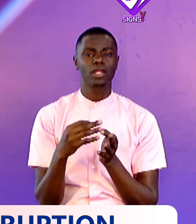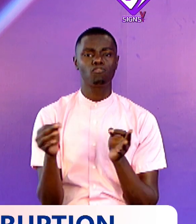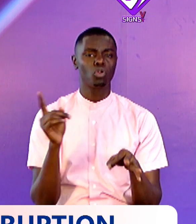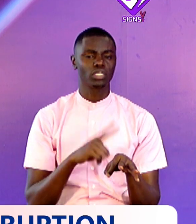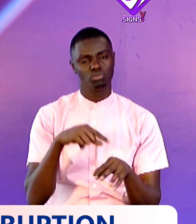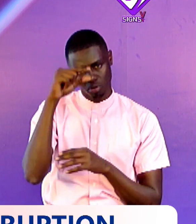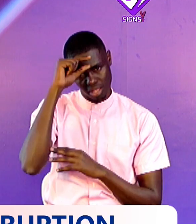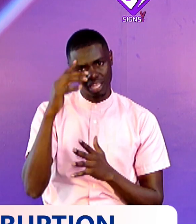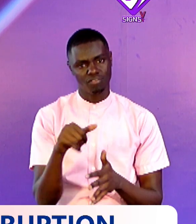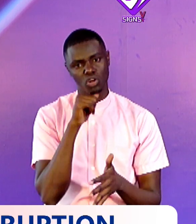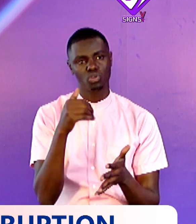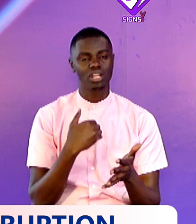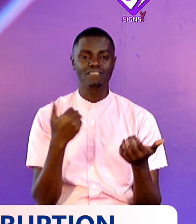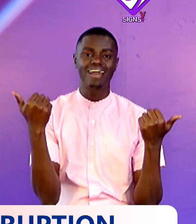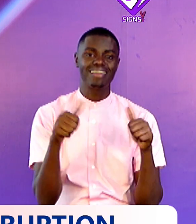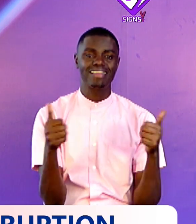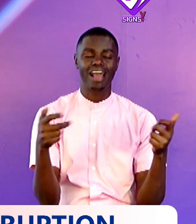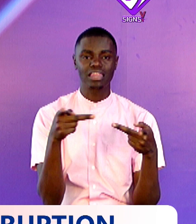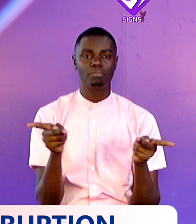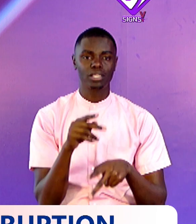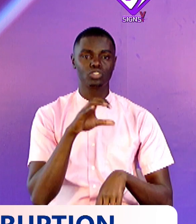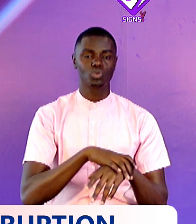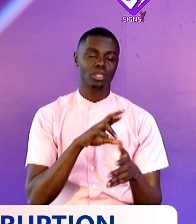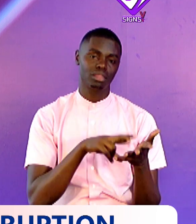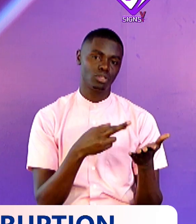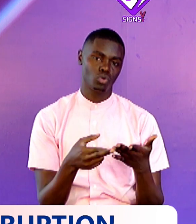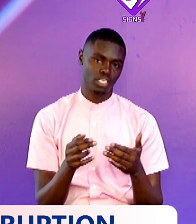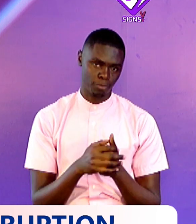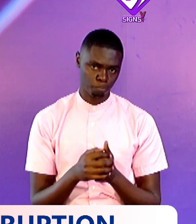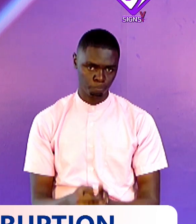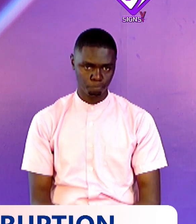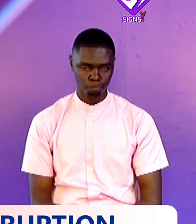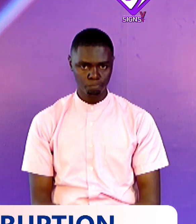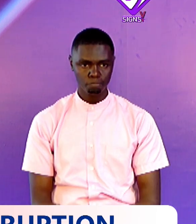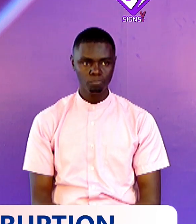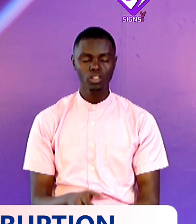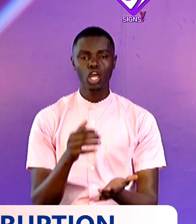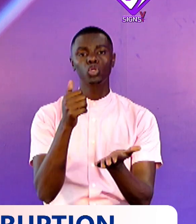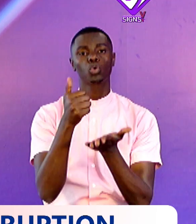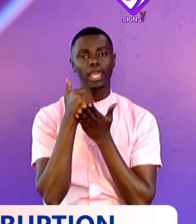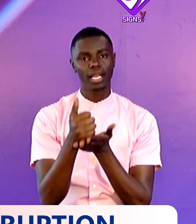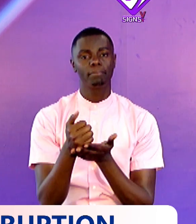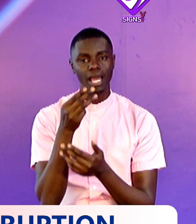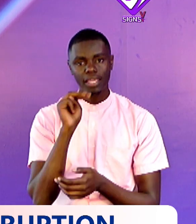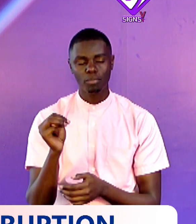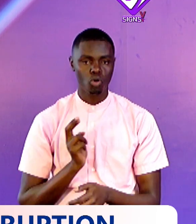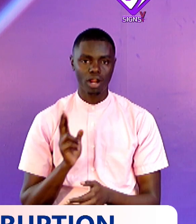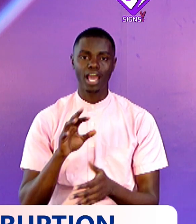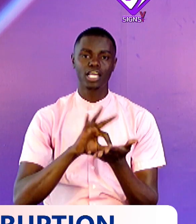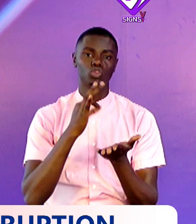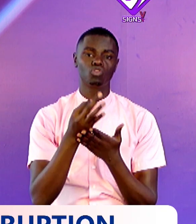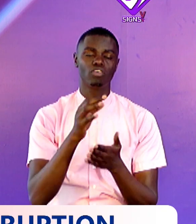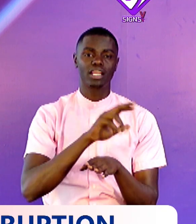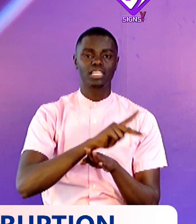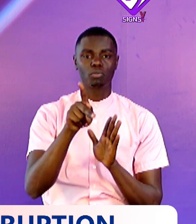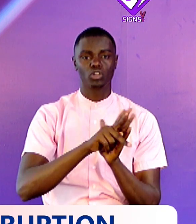governor does not have any other place to get the resources to enable him or her to fund the projects that are supposed to